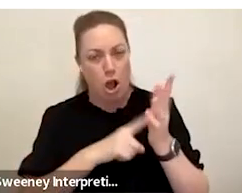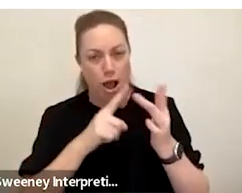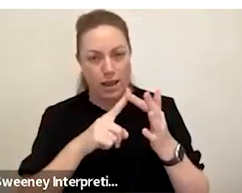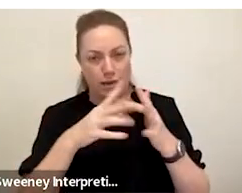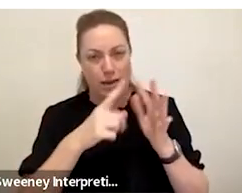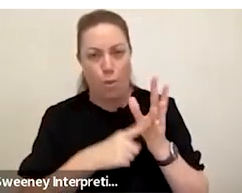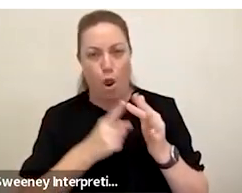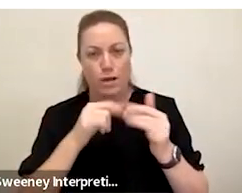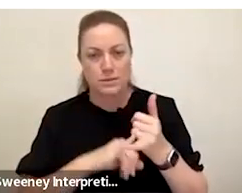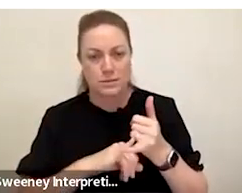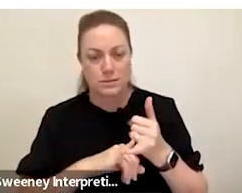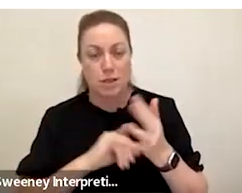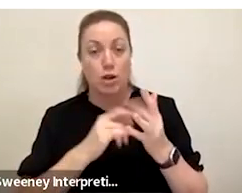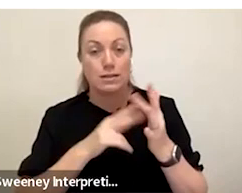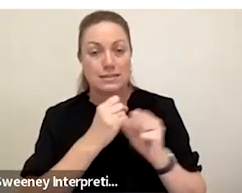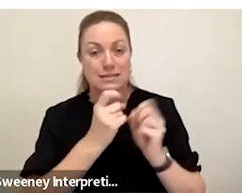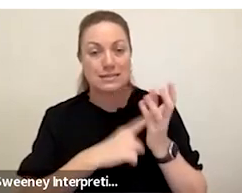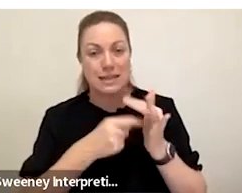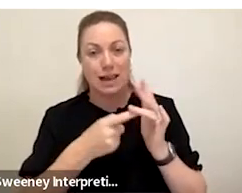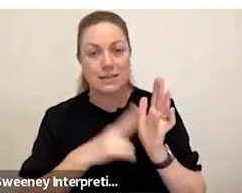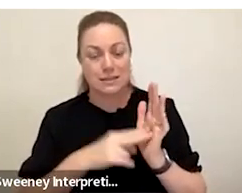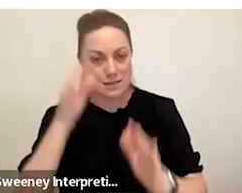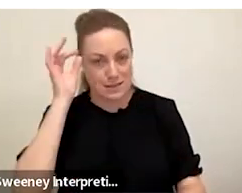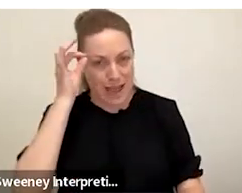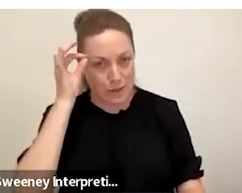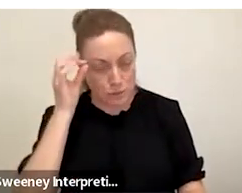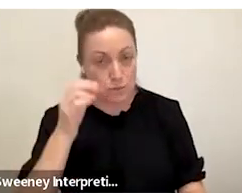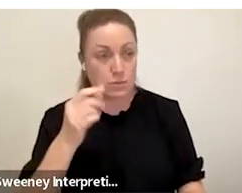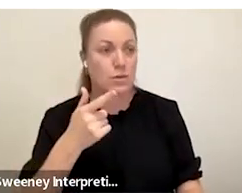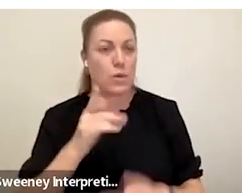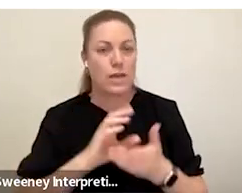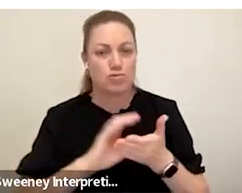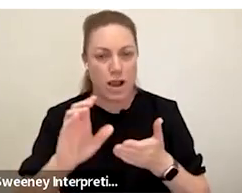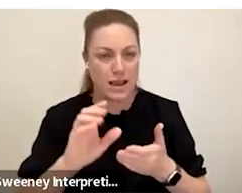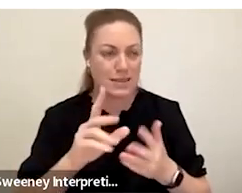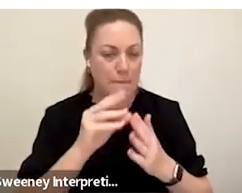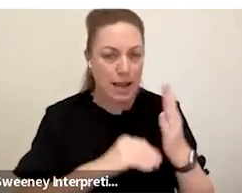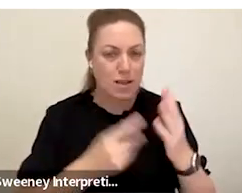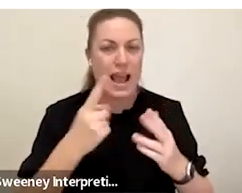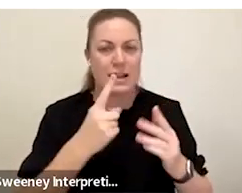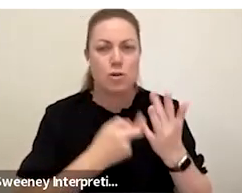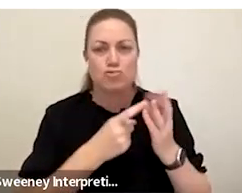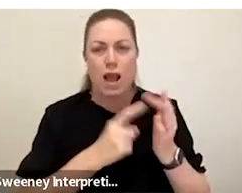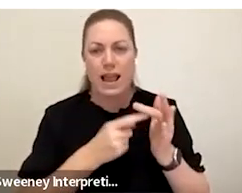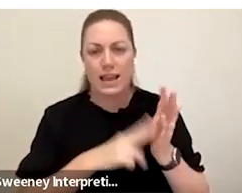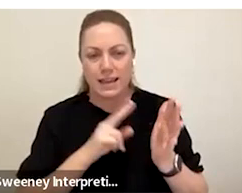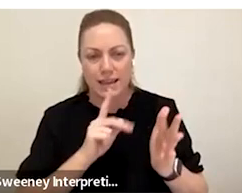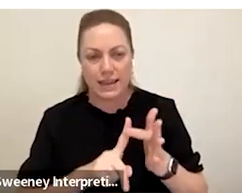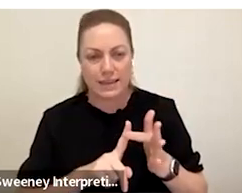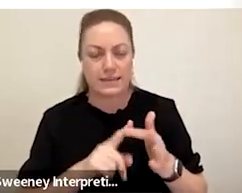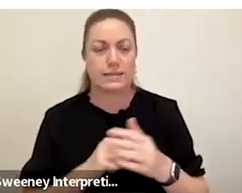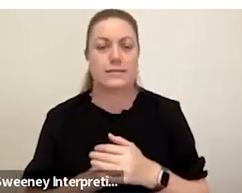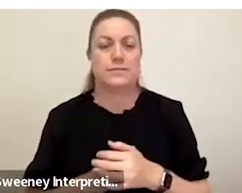in our grant application, with also Raylene and a number of other stakeholders, one of them being Sketch It Live, which